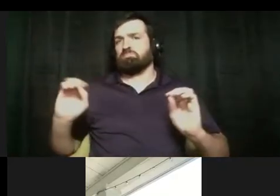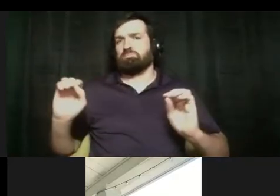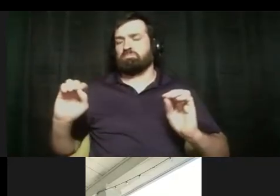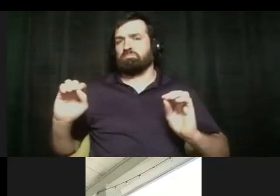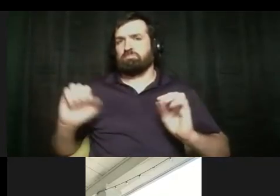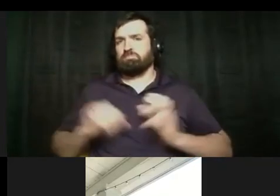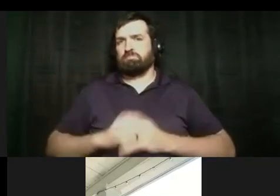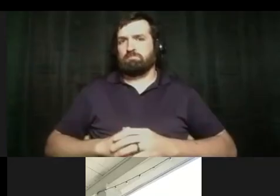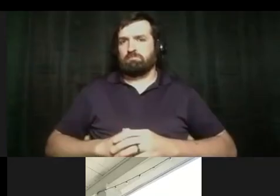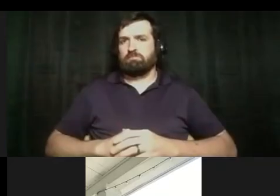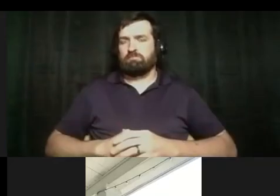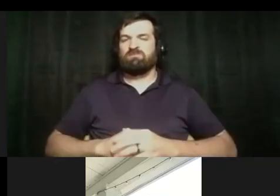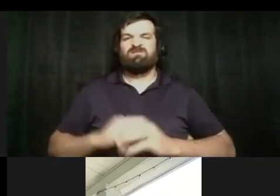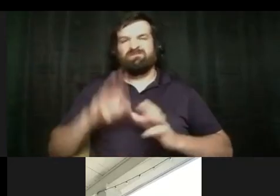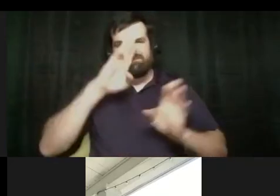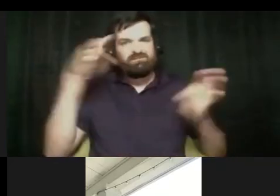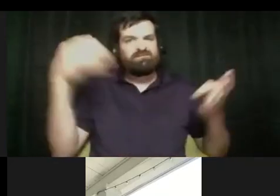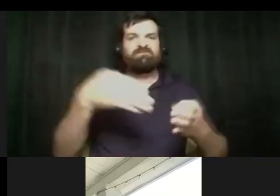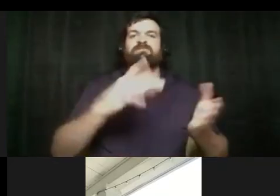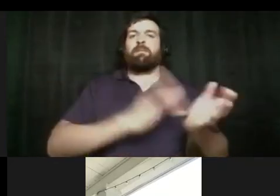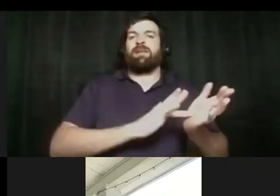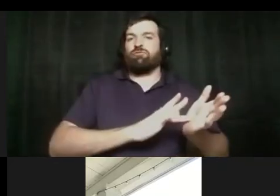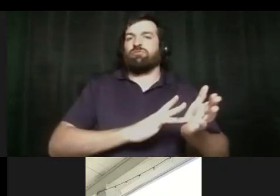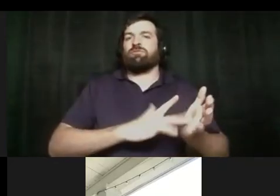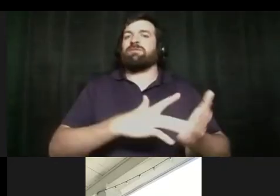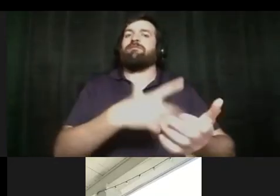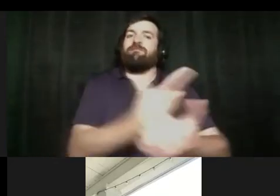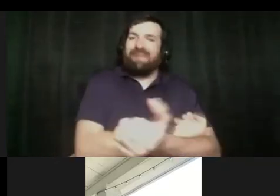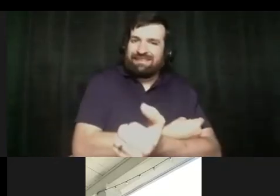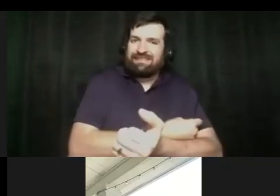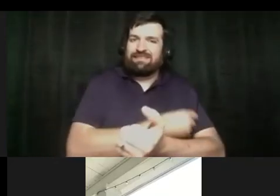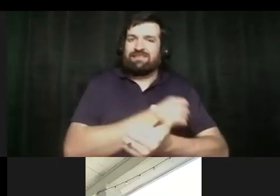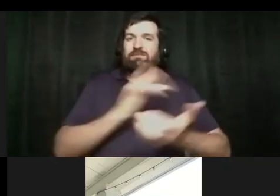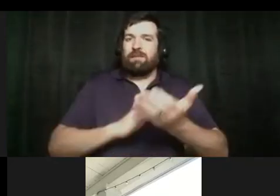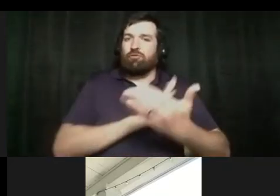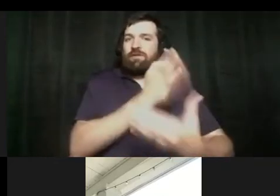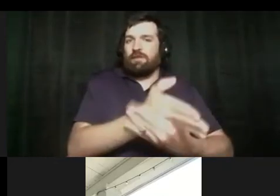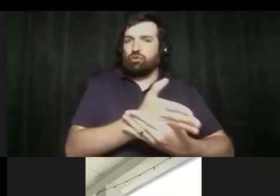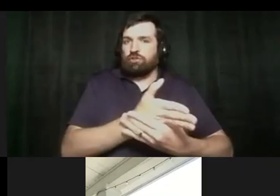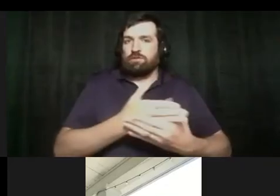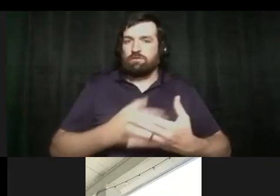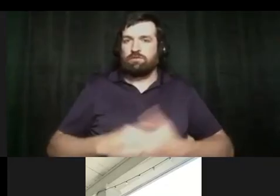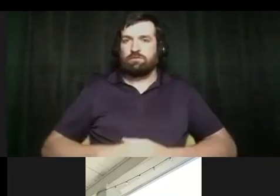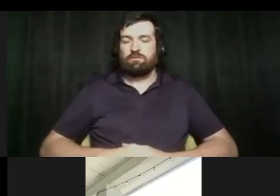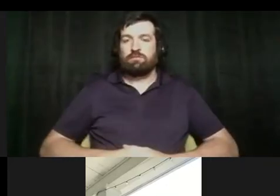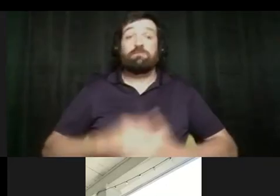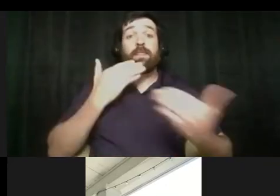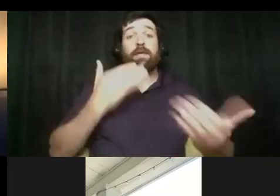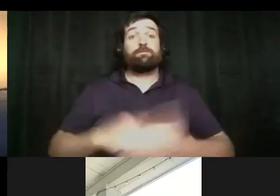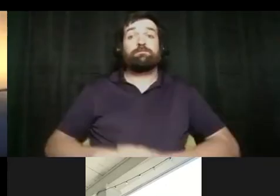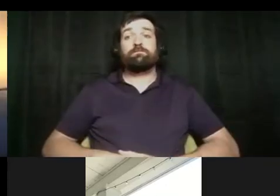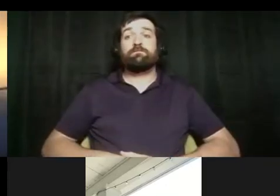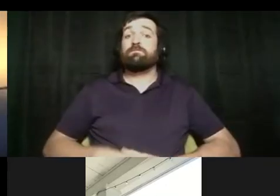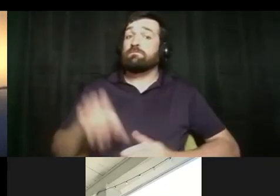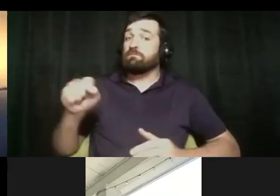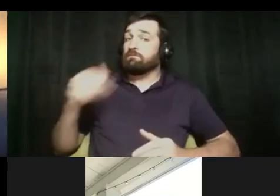of vaccine, medical intervention, or something else? Thank you. Yeah, thanks